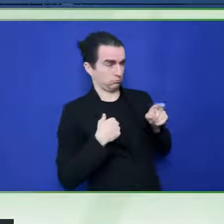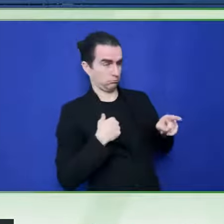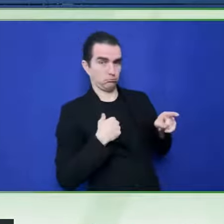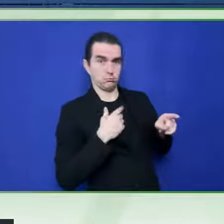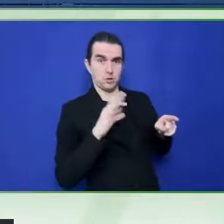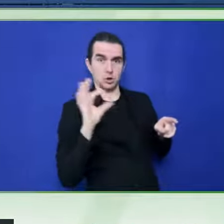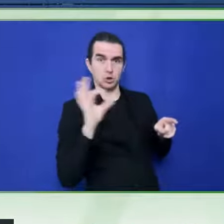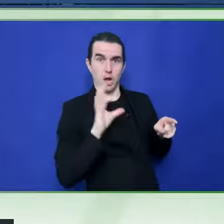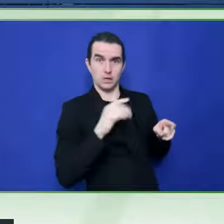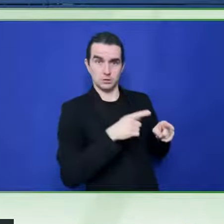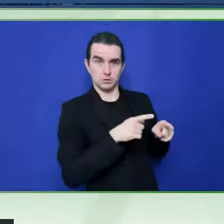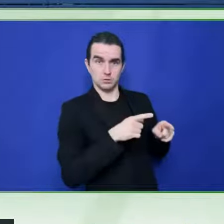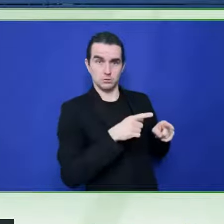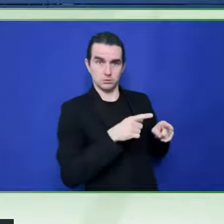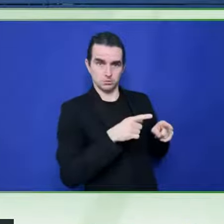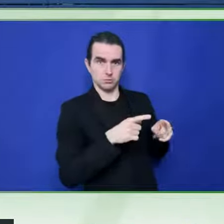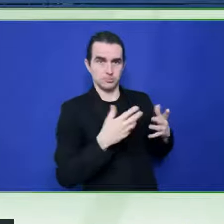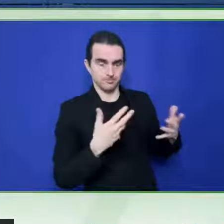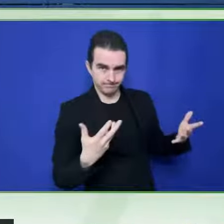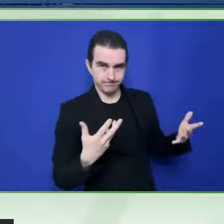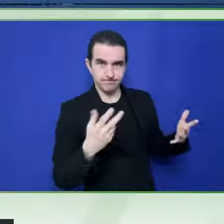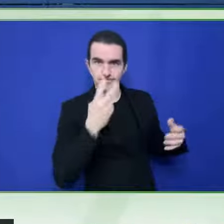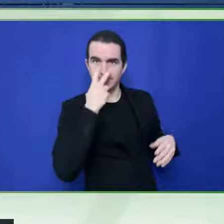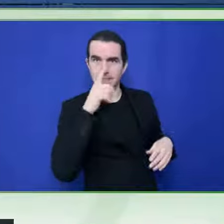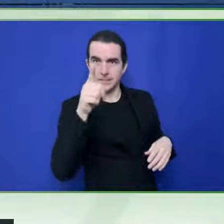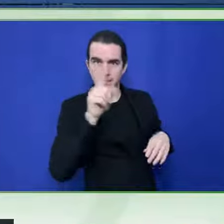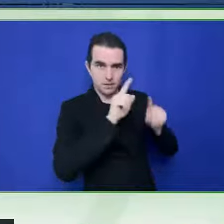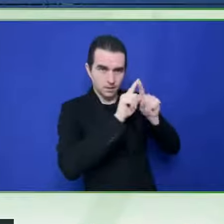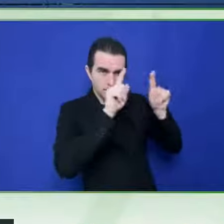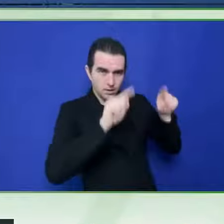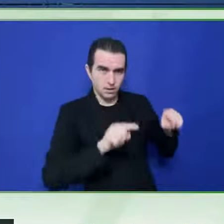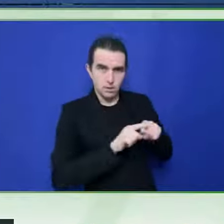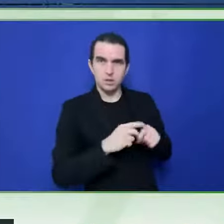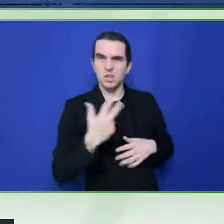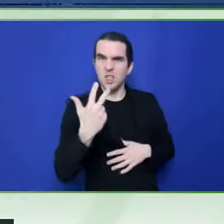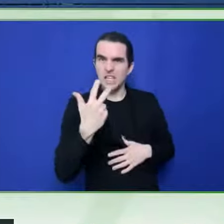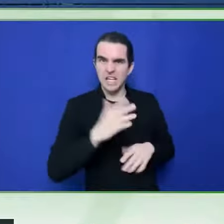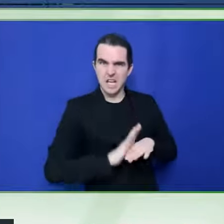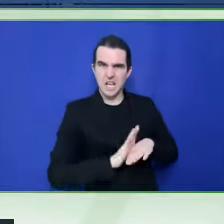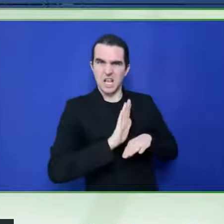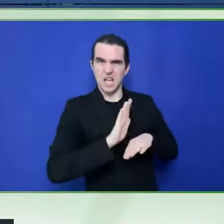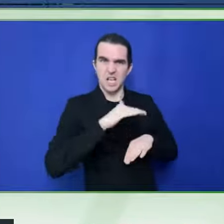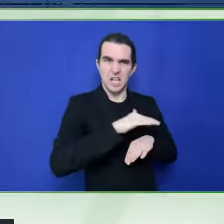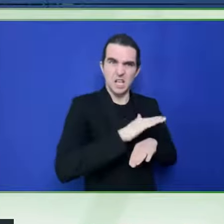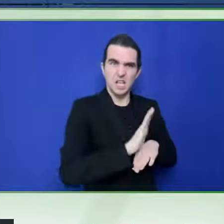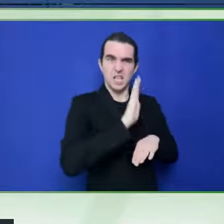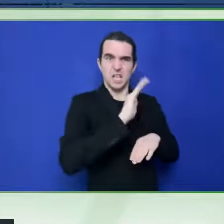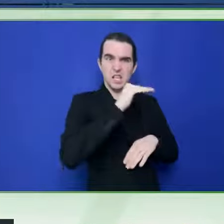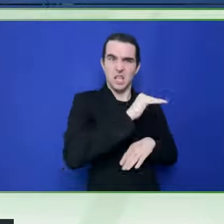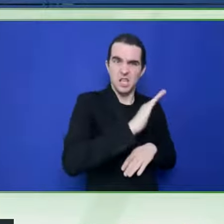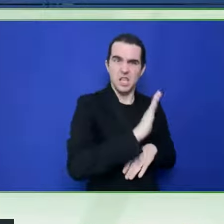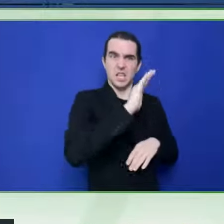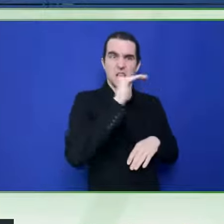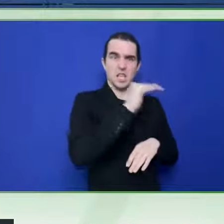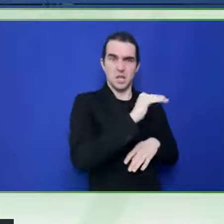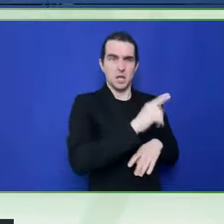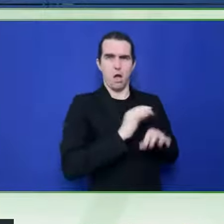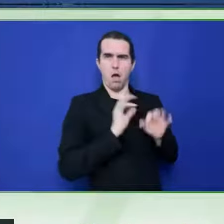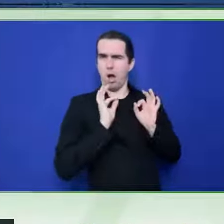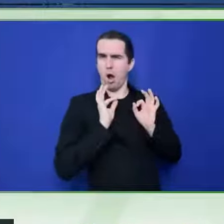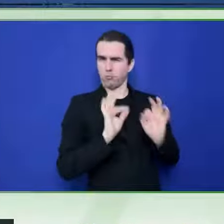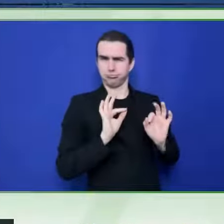toilet. All the rails in the right place, the right height, and it actually looks nice. It's not just clinically